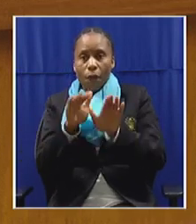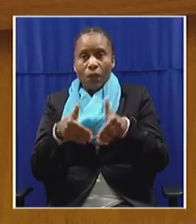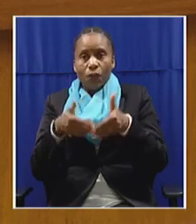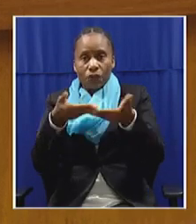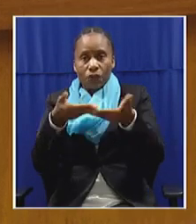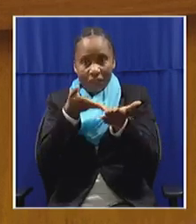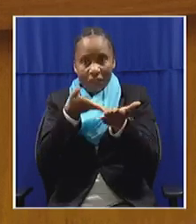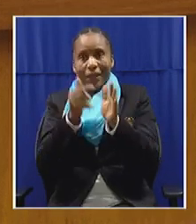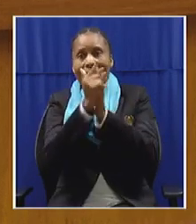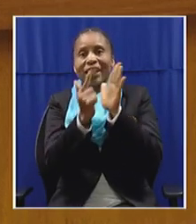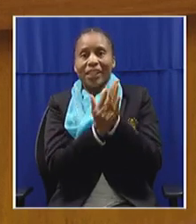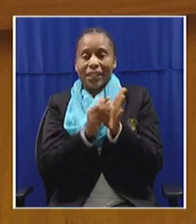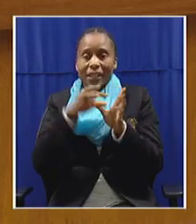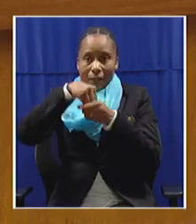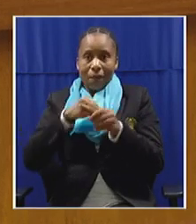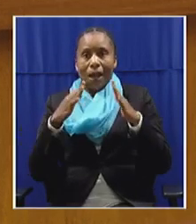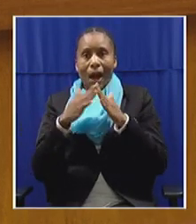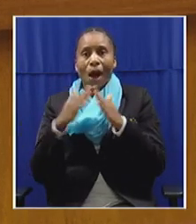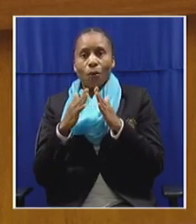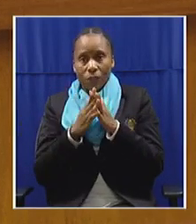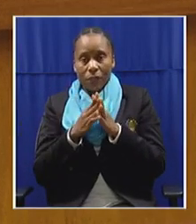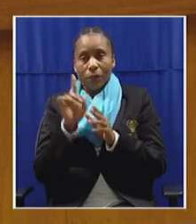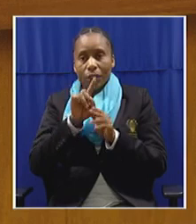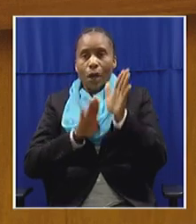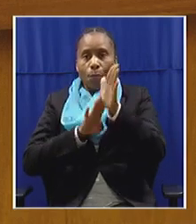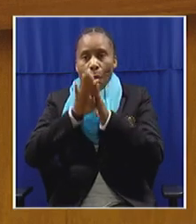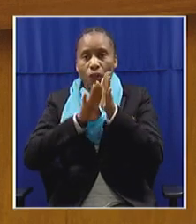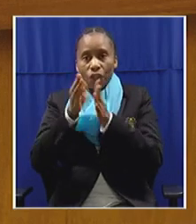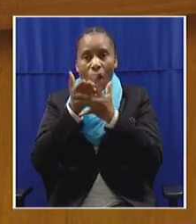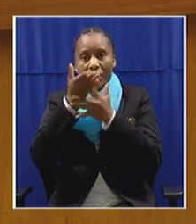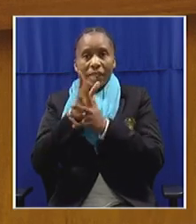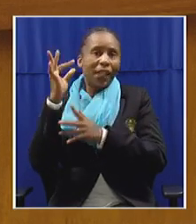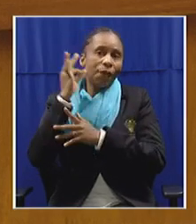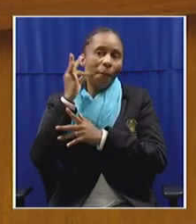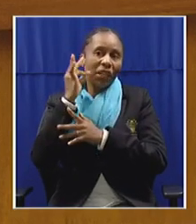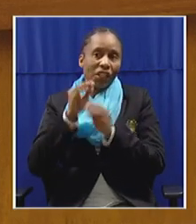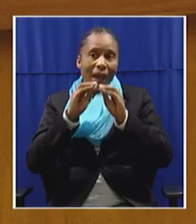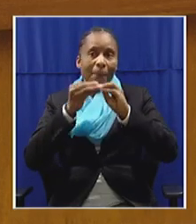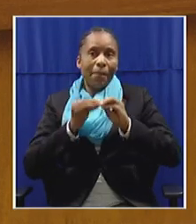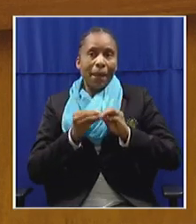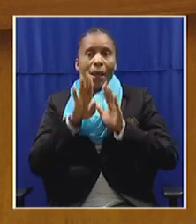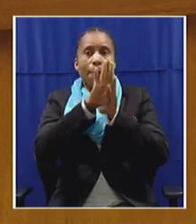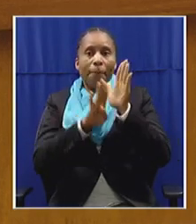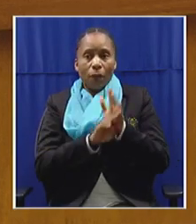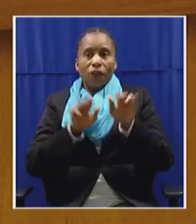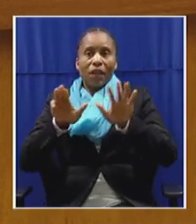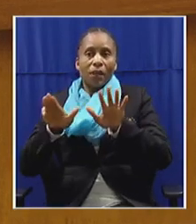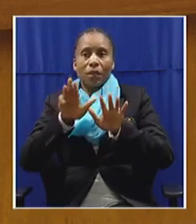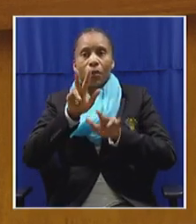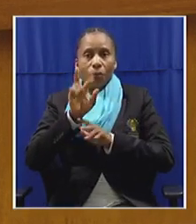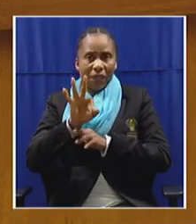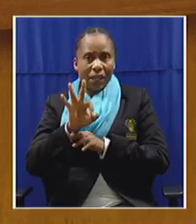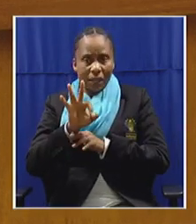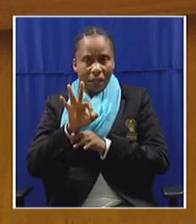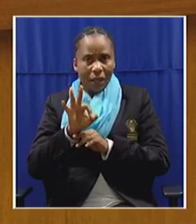legislation in the House, namely the Promotion of Access to Information Amendment Bill of 2019. The